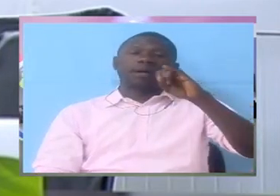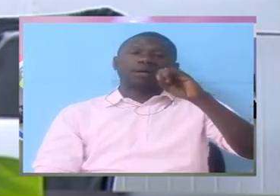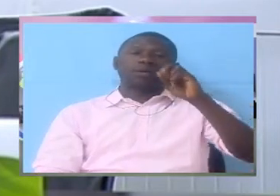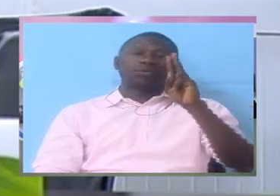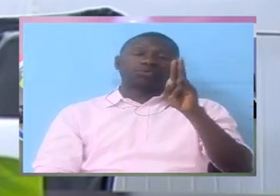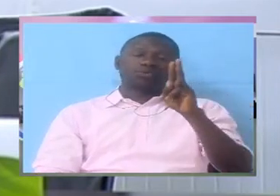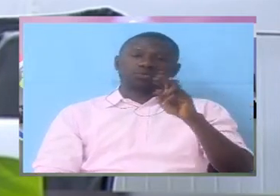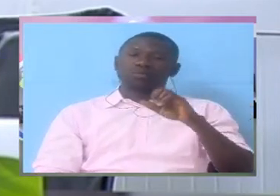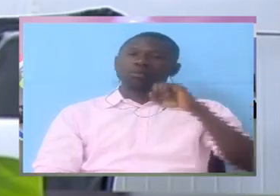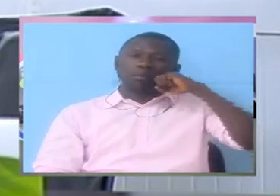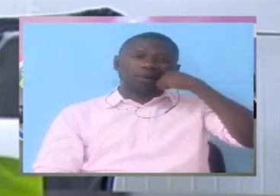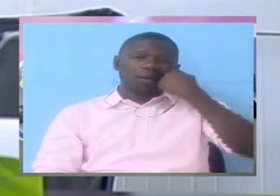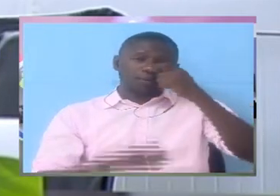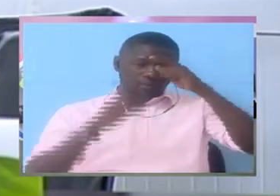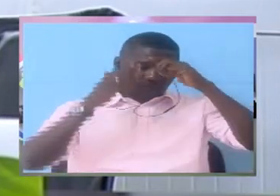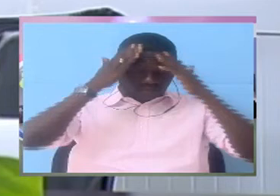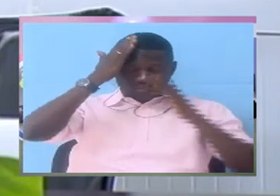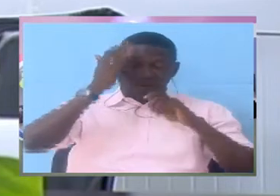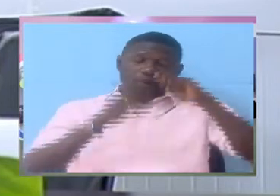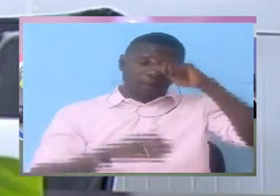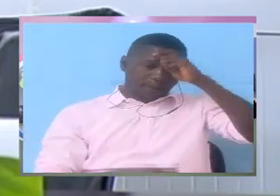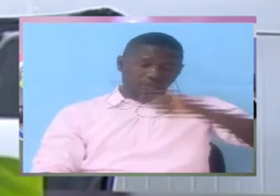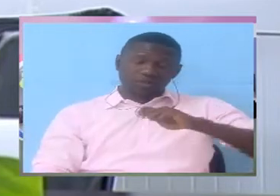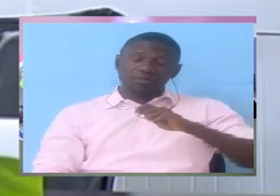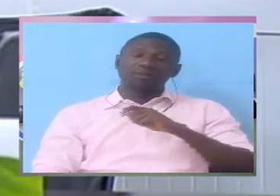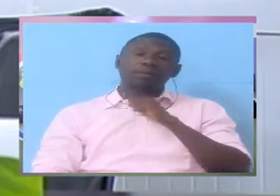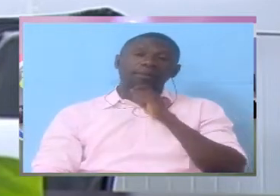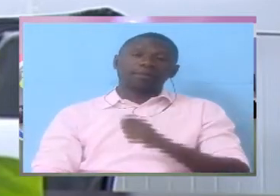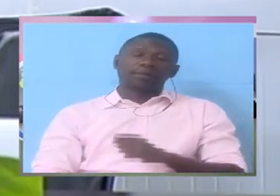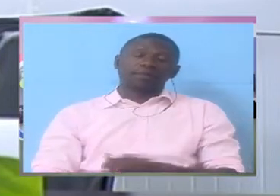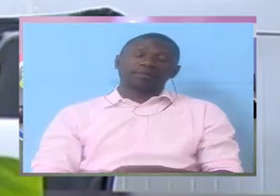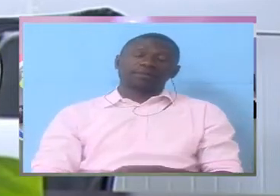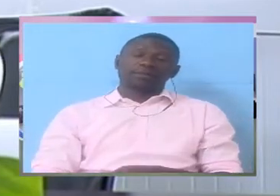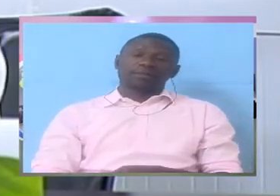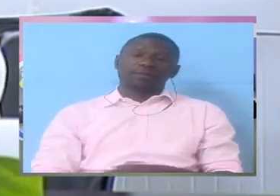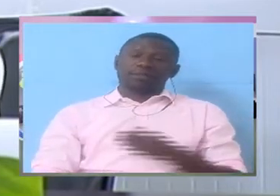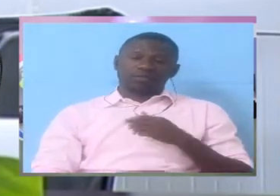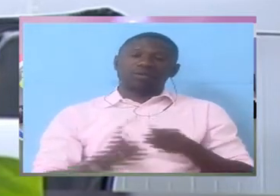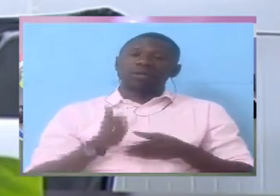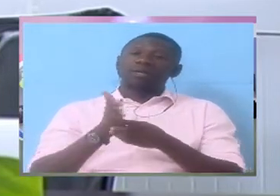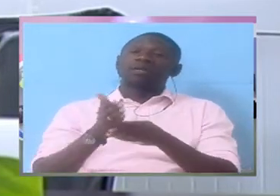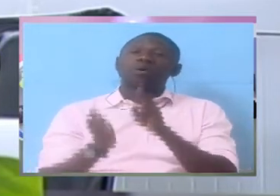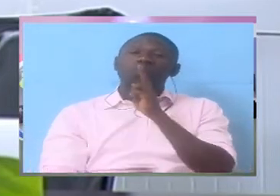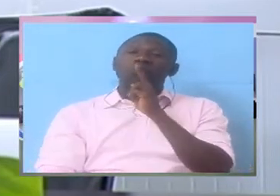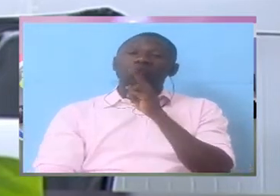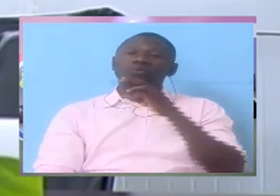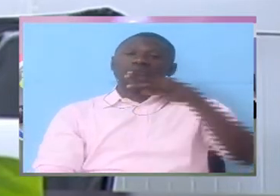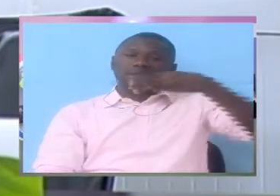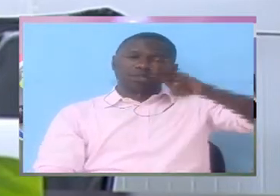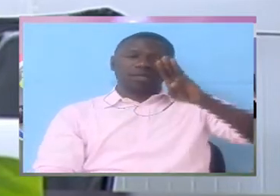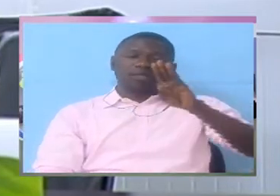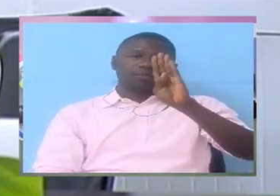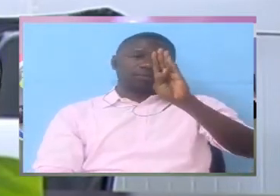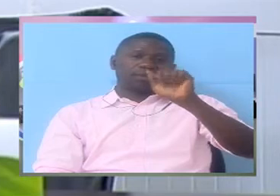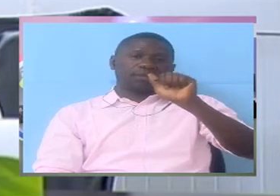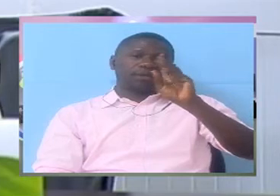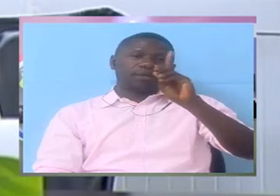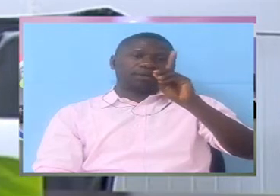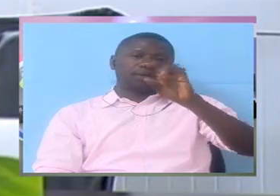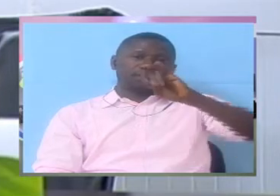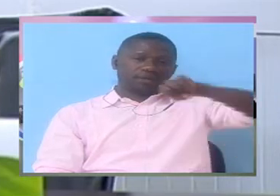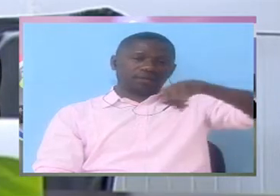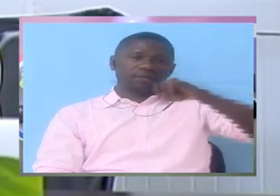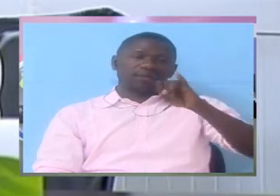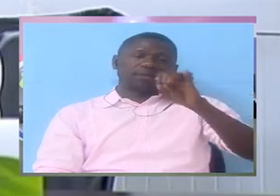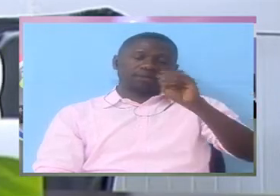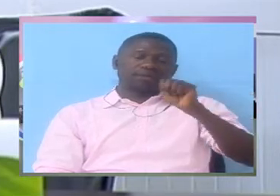kuo Tatin Baji le anyatong kaya. And they brought him at the NIA. Itumbiri